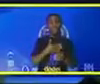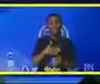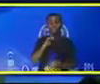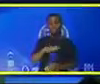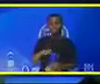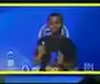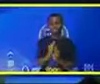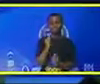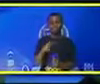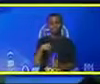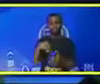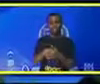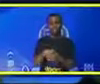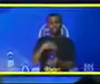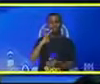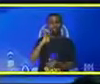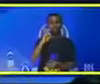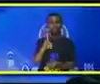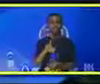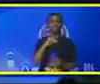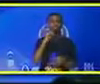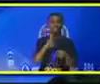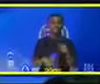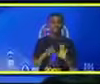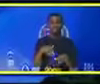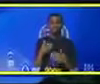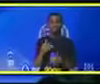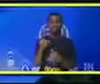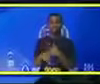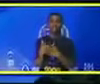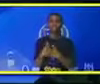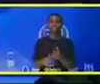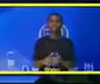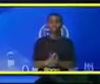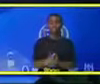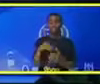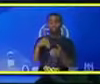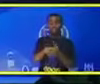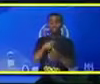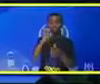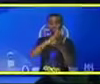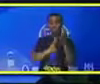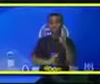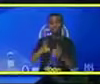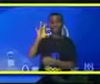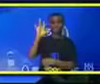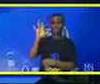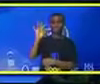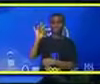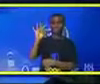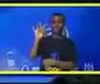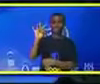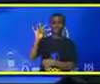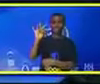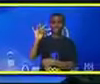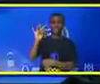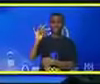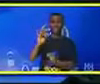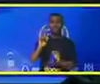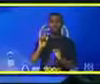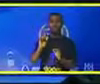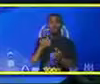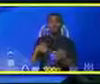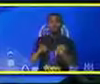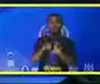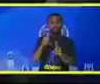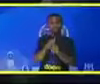bed. And then he says, verse 8, that though he will not rise to give him because